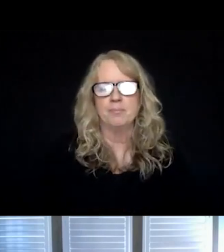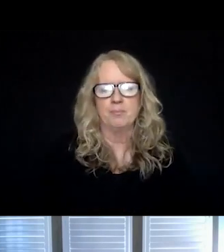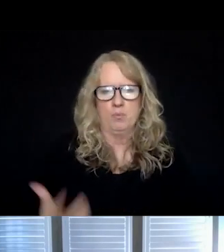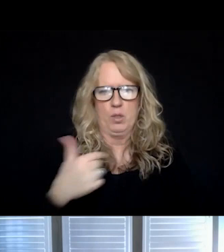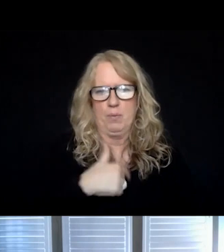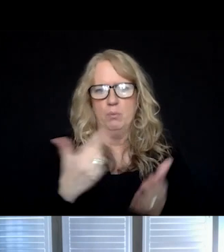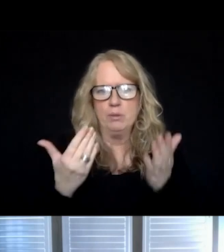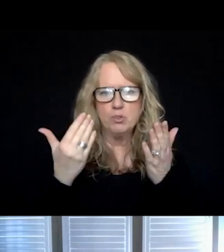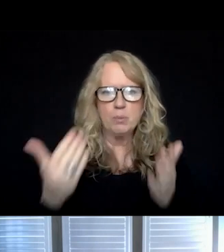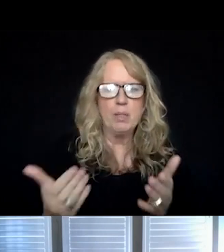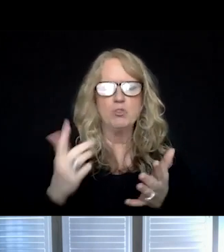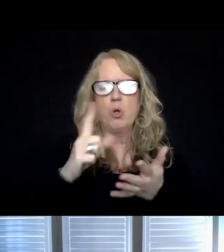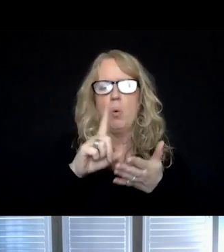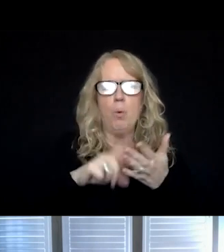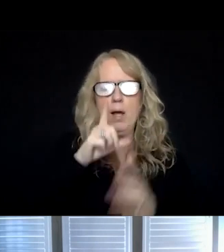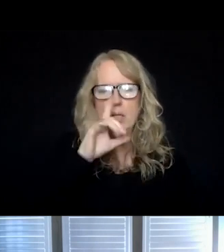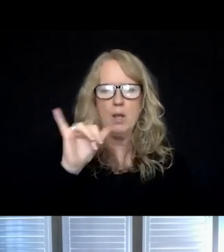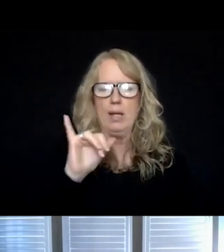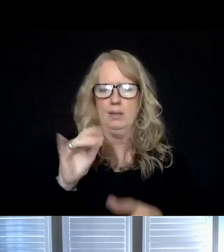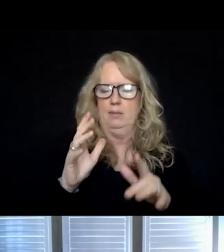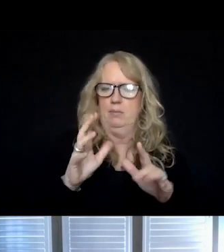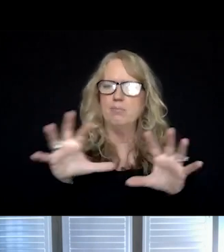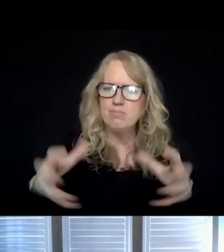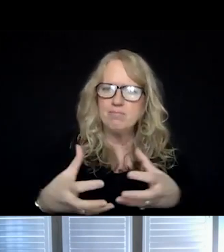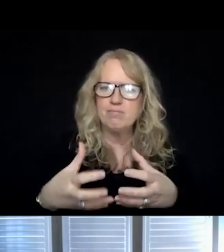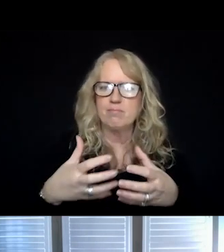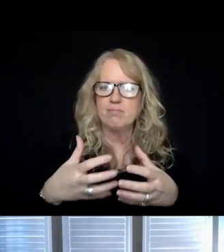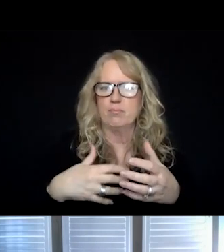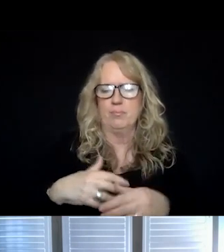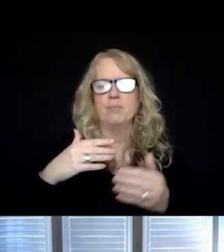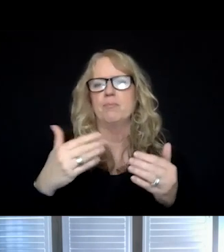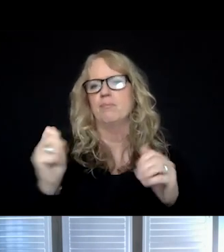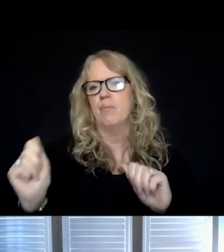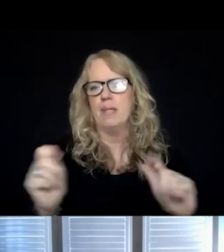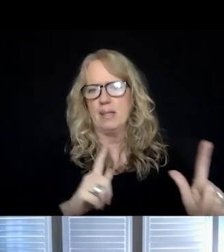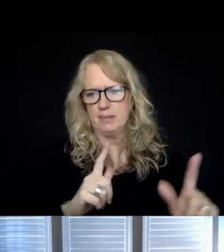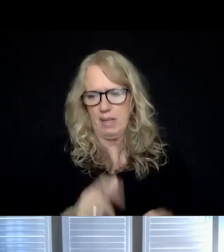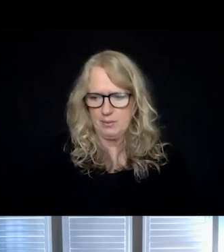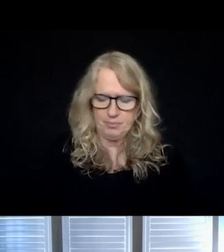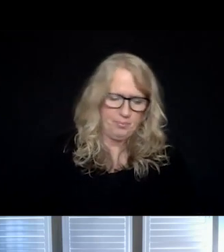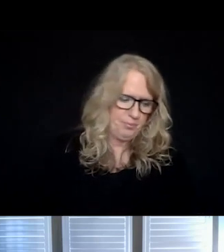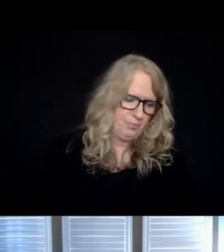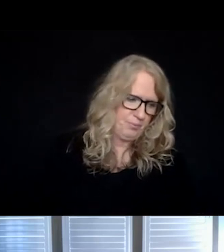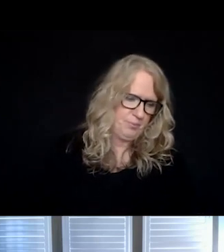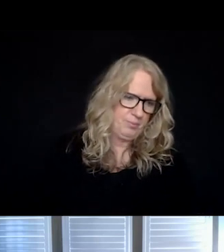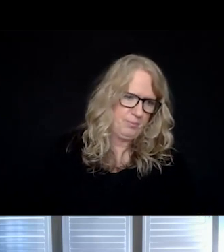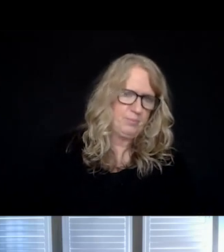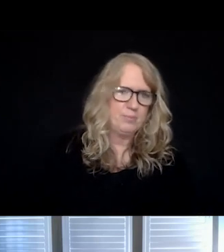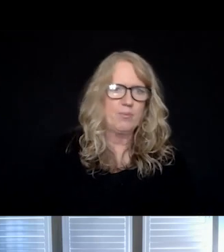the composition of an advisory body should look like. Next slide, please. And again,